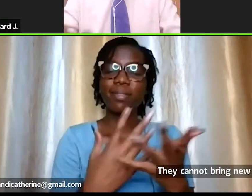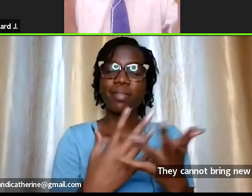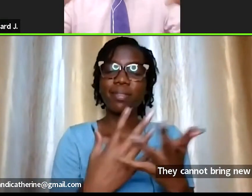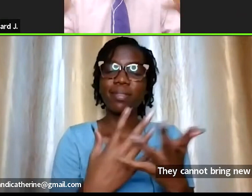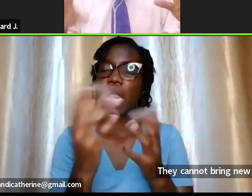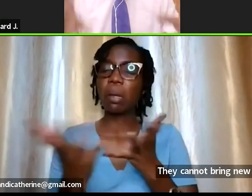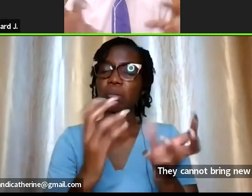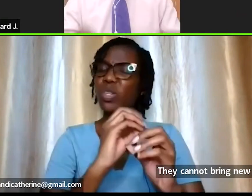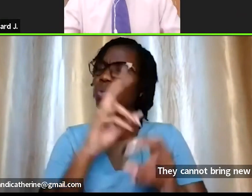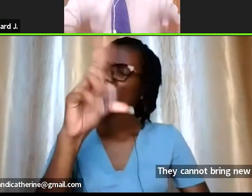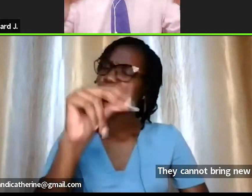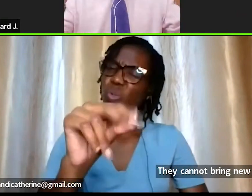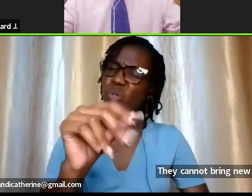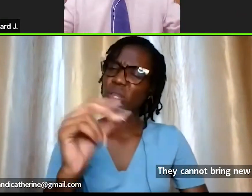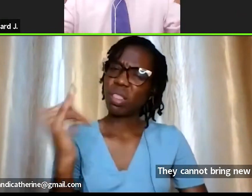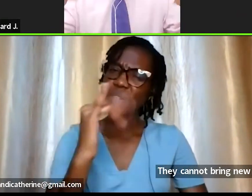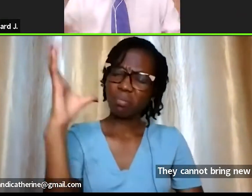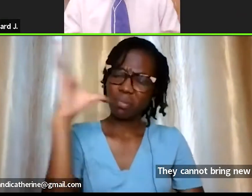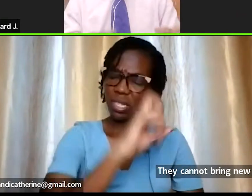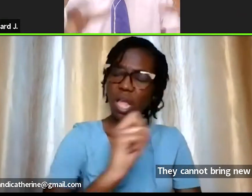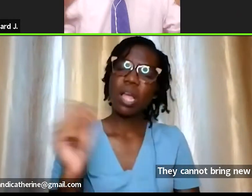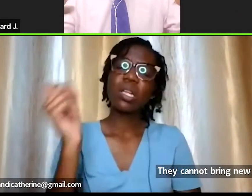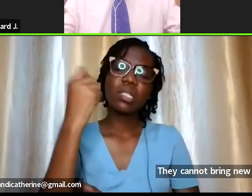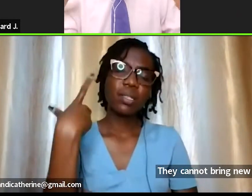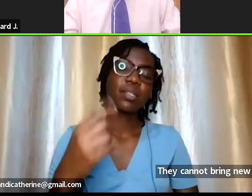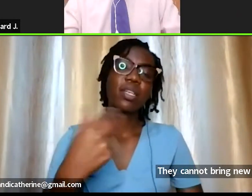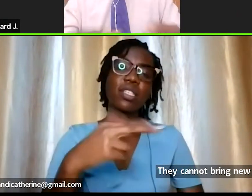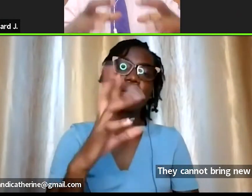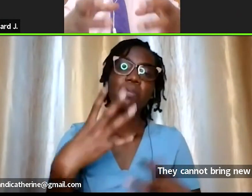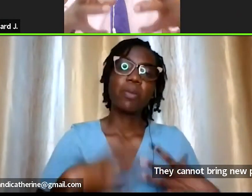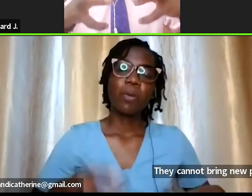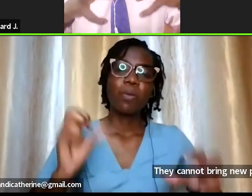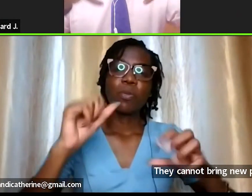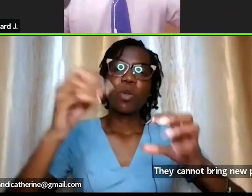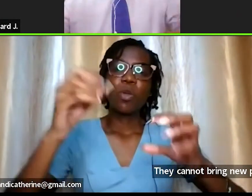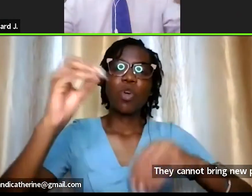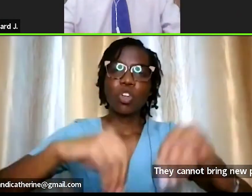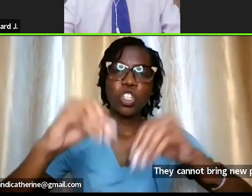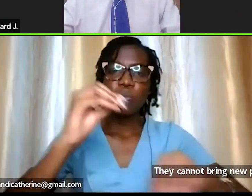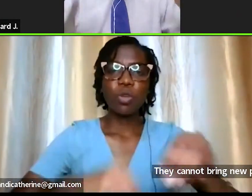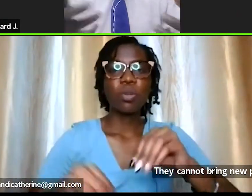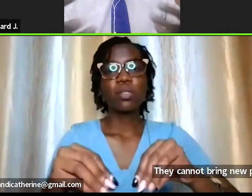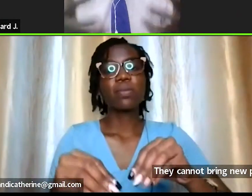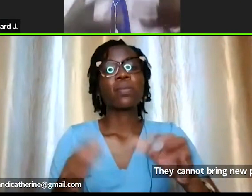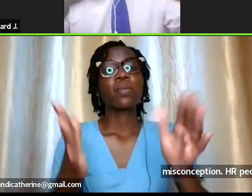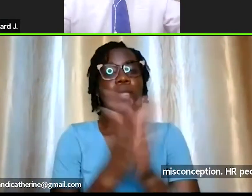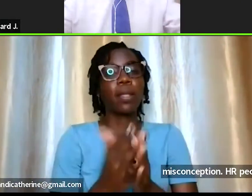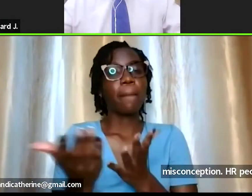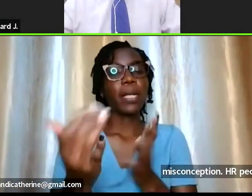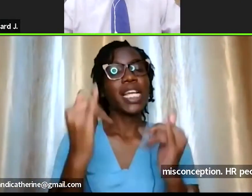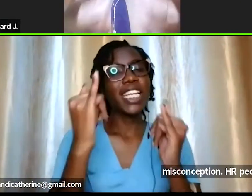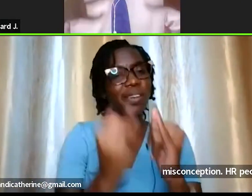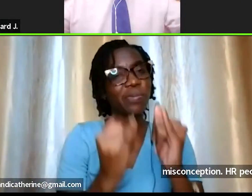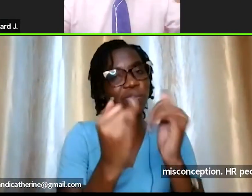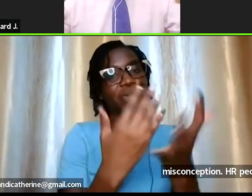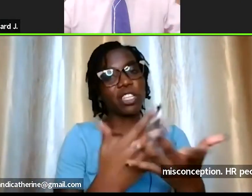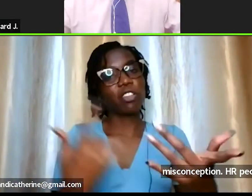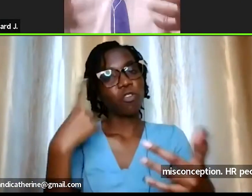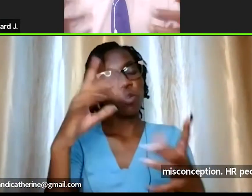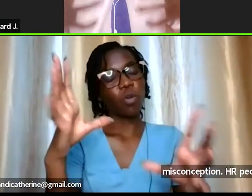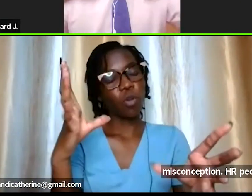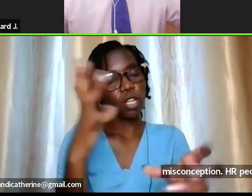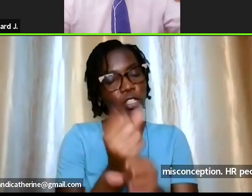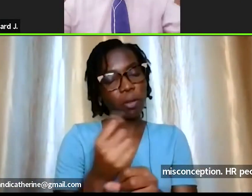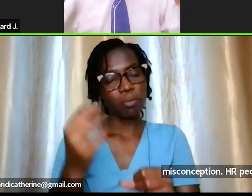a misconception. HR people can contribute towards bringing in new things to the organization that can bring